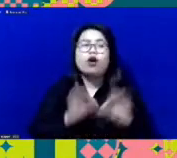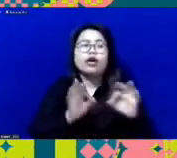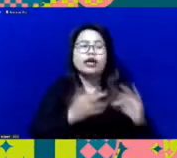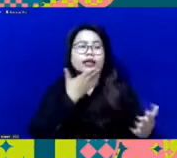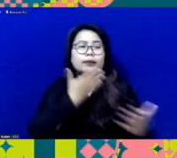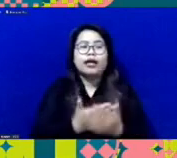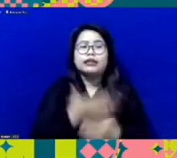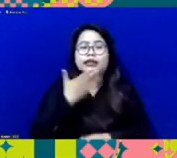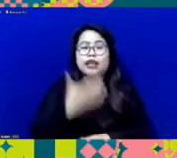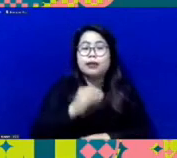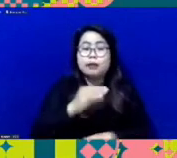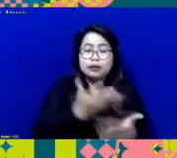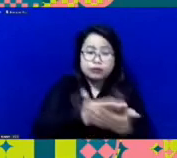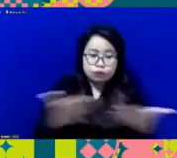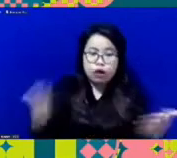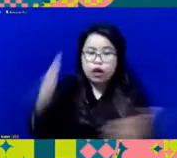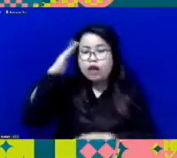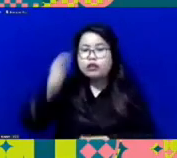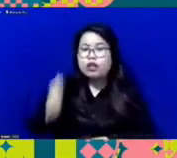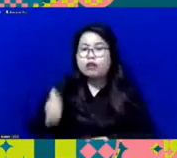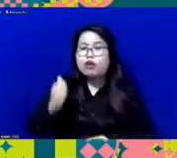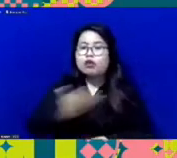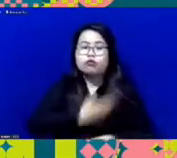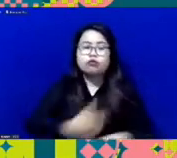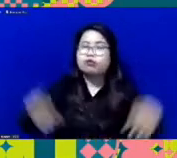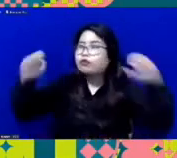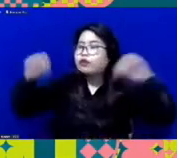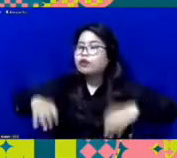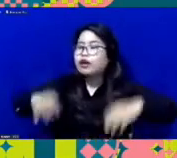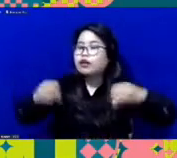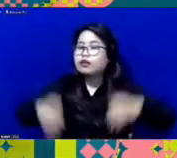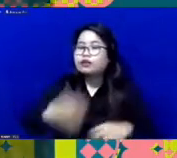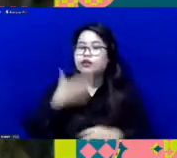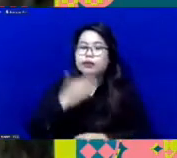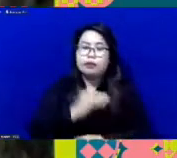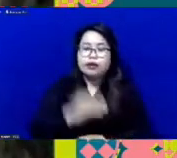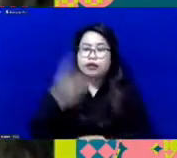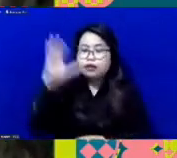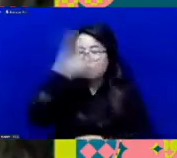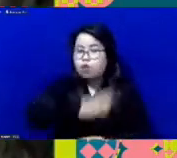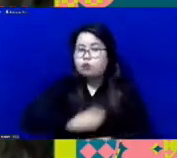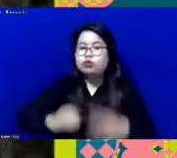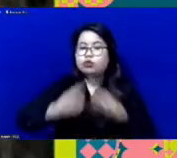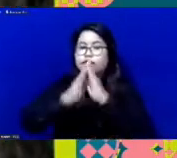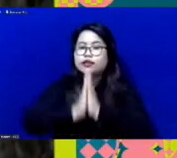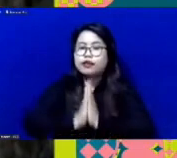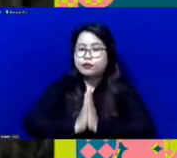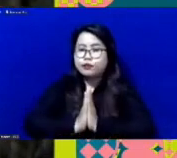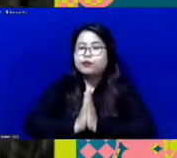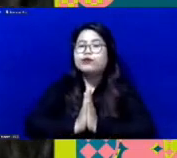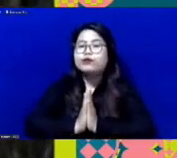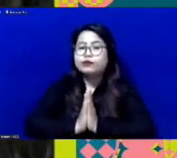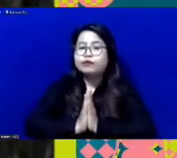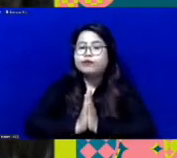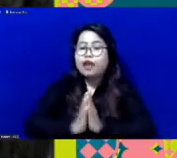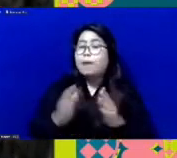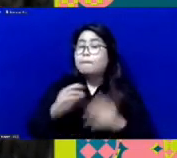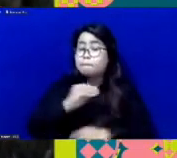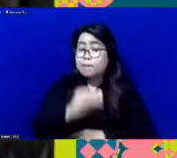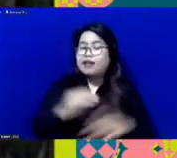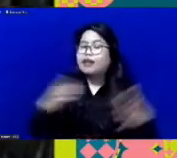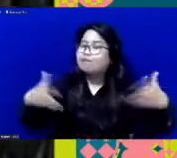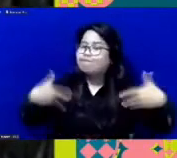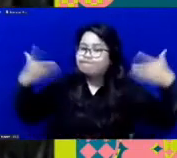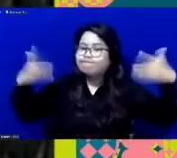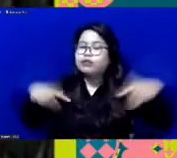wabarakatuh. Selamat pagi, Om Swastiastu. It's very happy morning for me to be here in Green School, a very